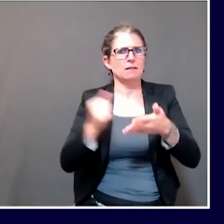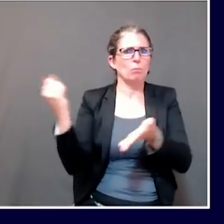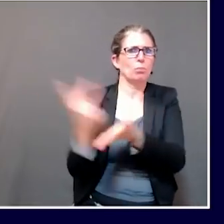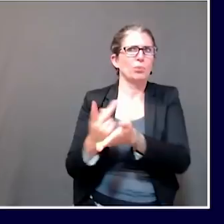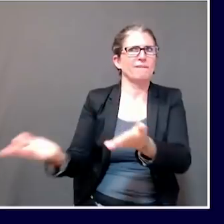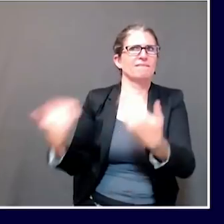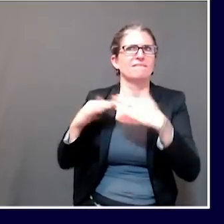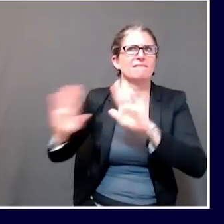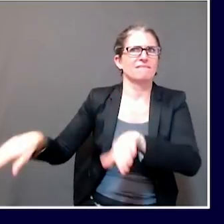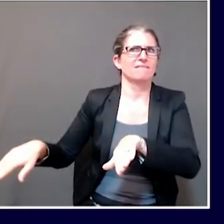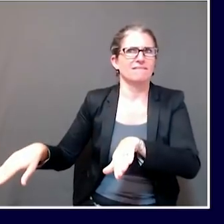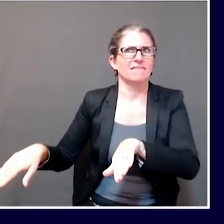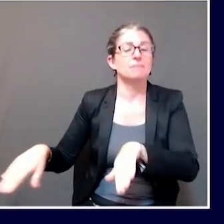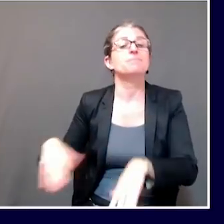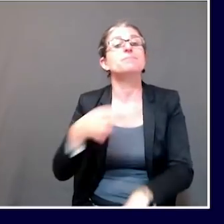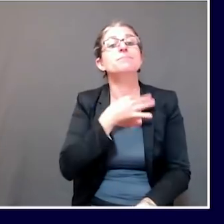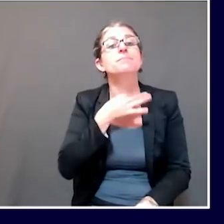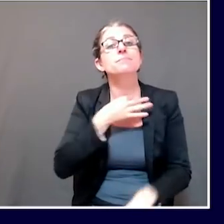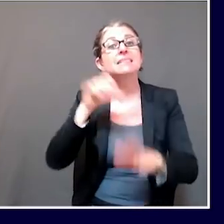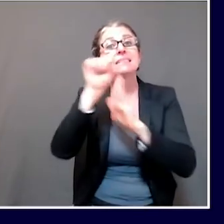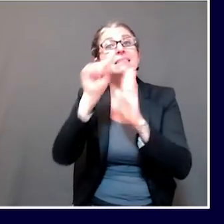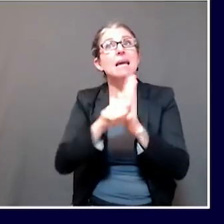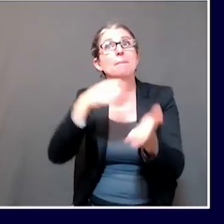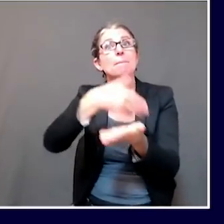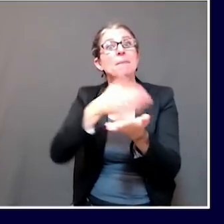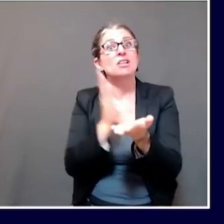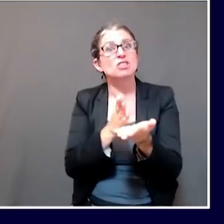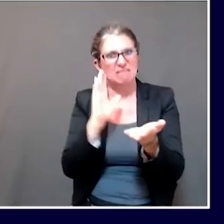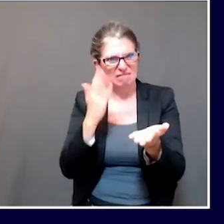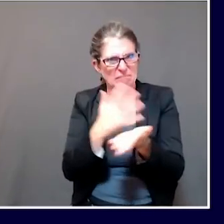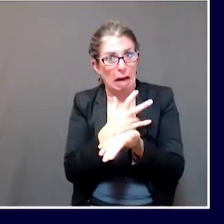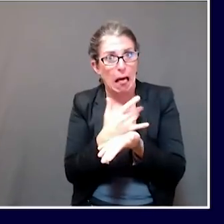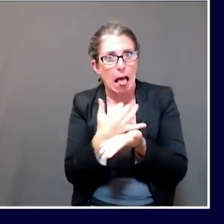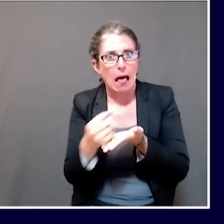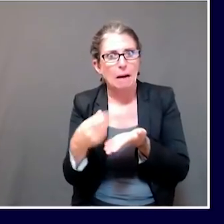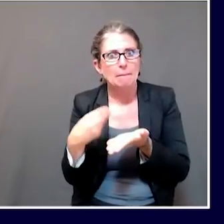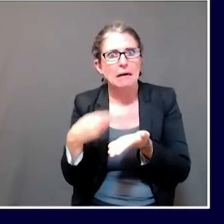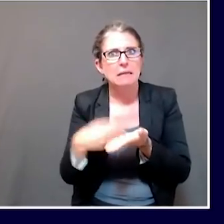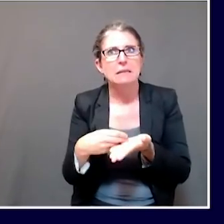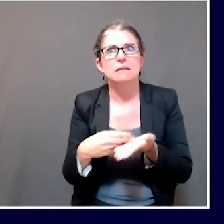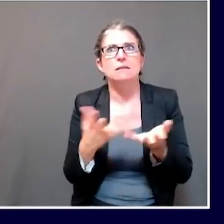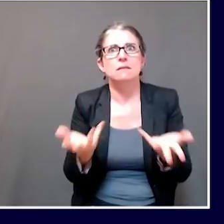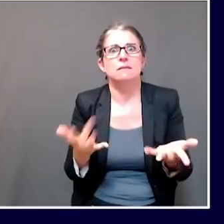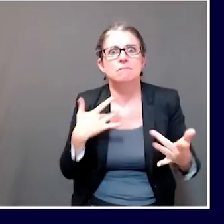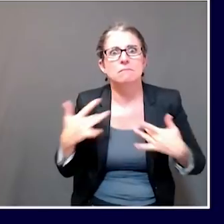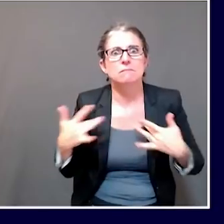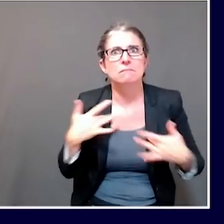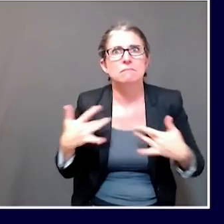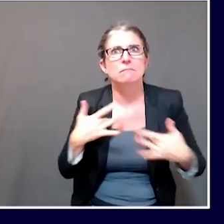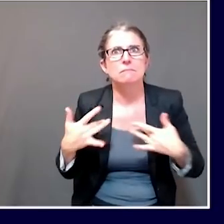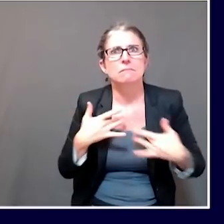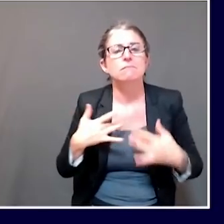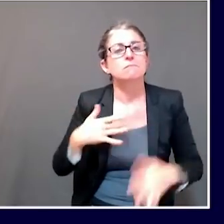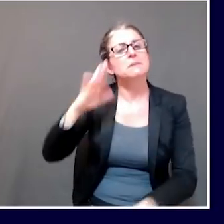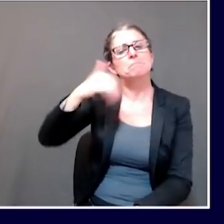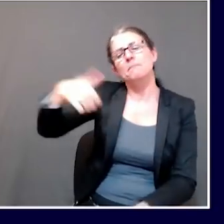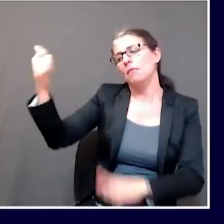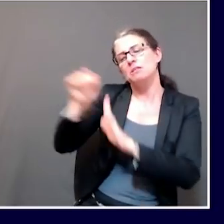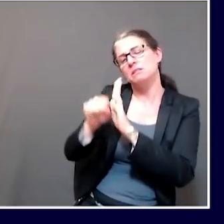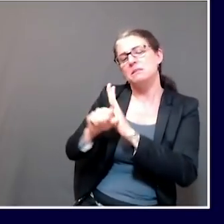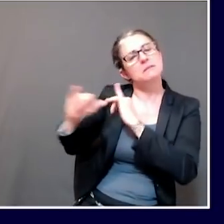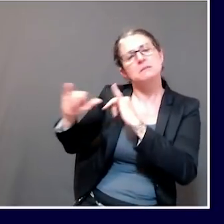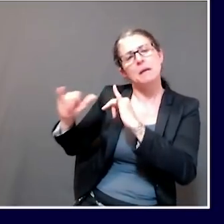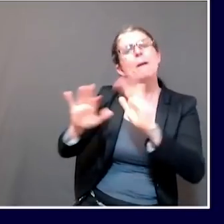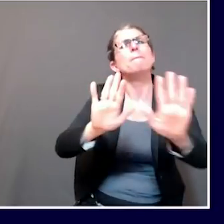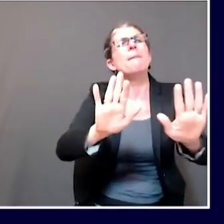about because of the pandemic, which was really unavoidable. All 50 states are going through it. I would just love to know